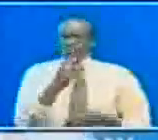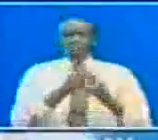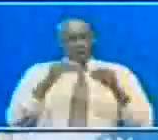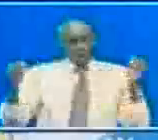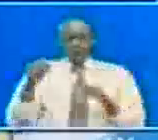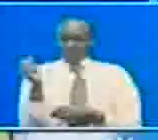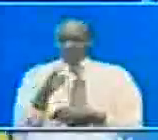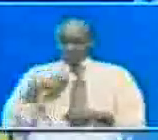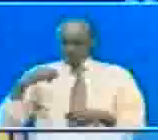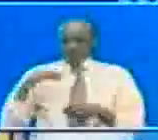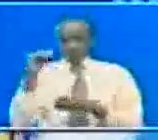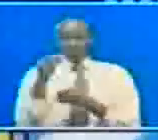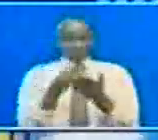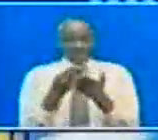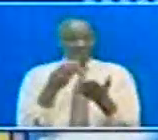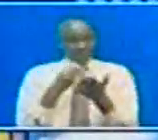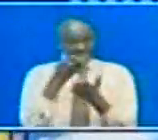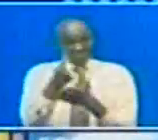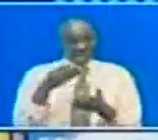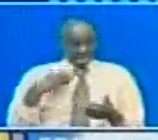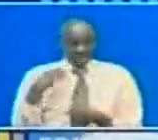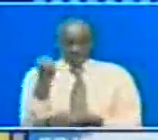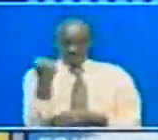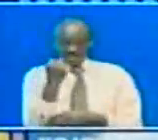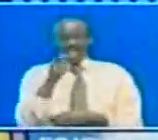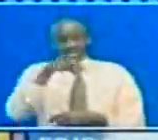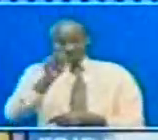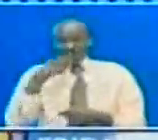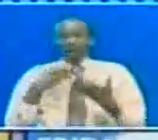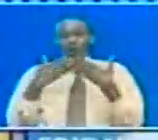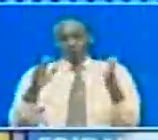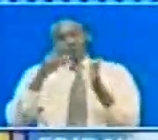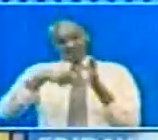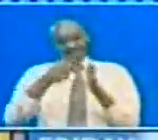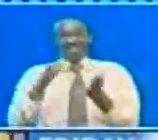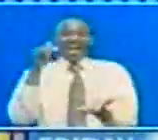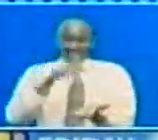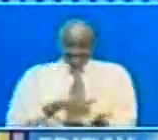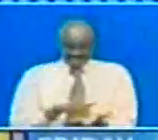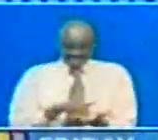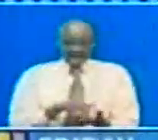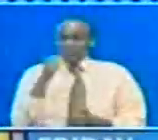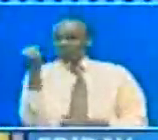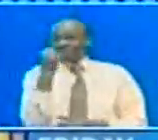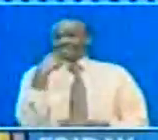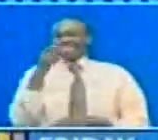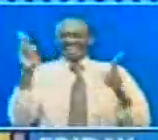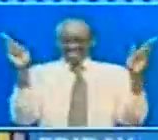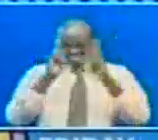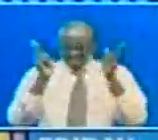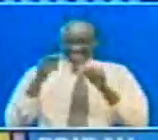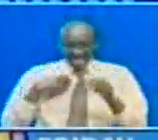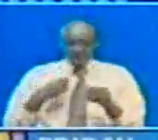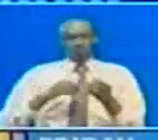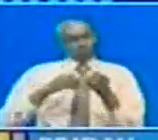farmers and consumers alike, Kenya's biggest miller is opening its factory. And Mumias Sugar Company says that it's ready to bridge the